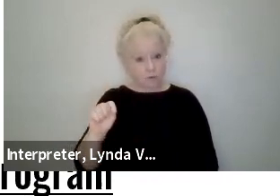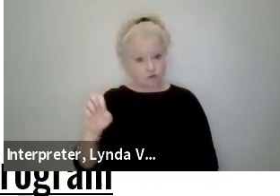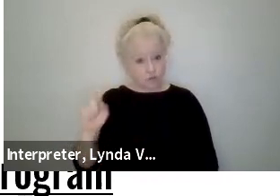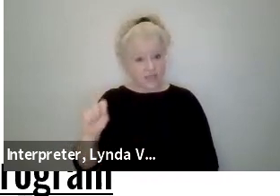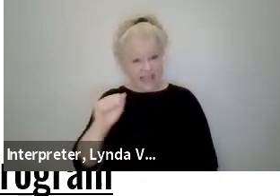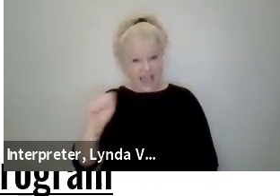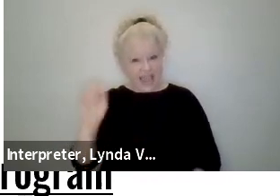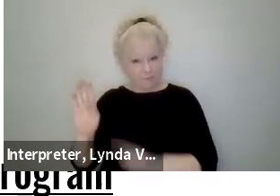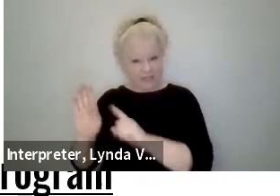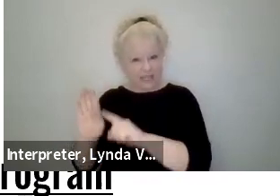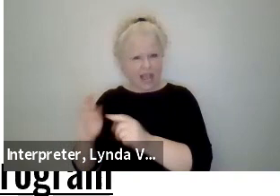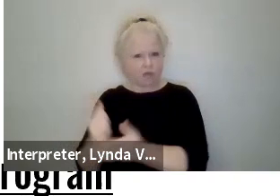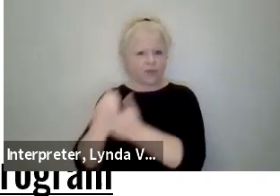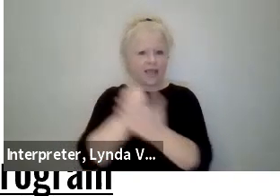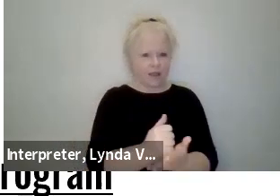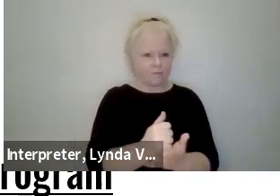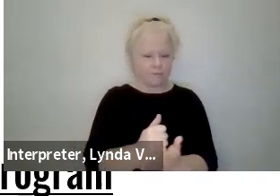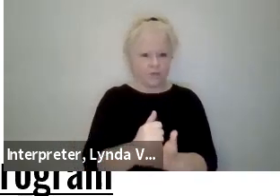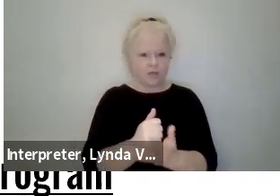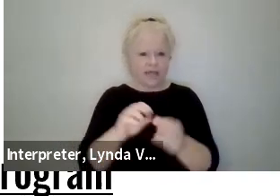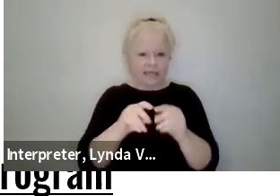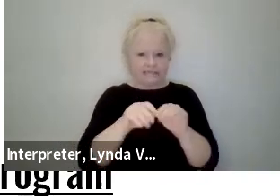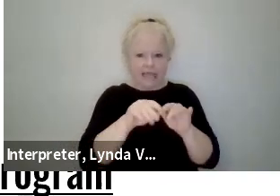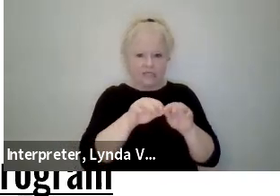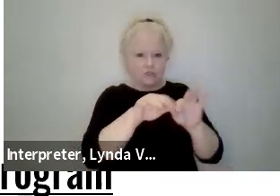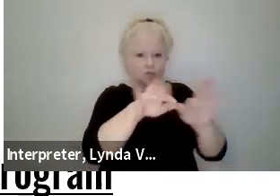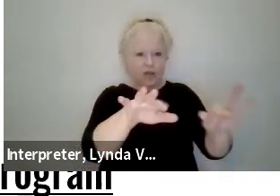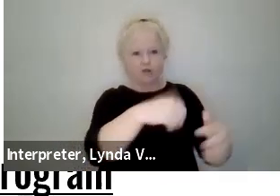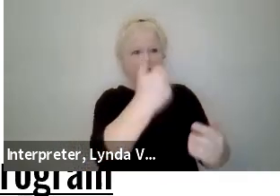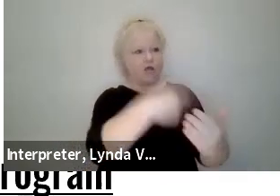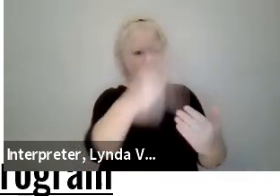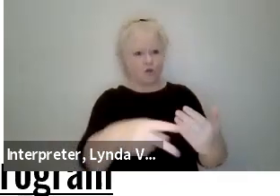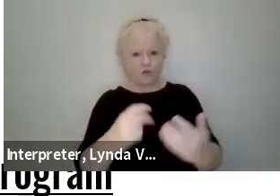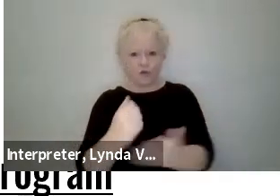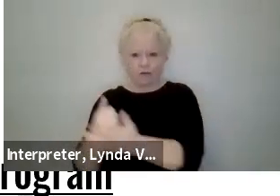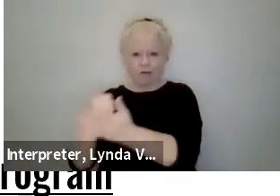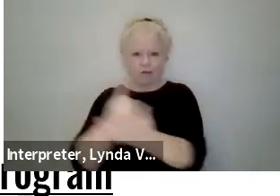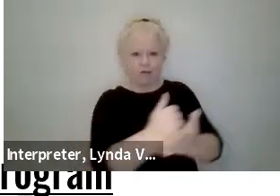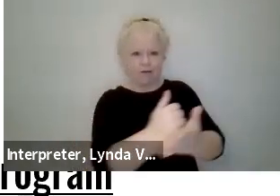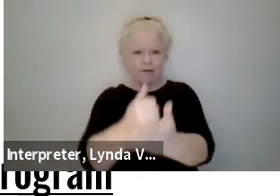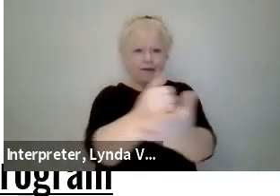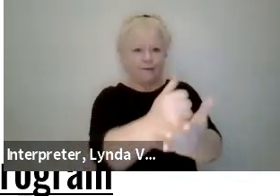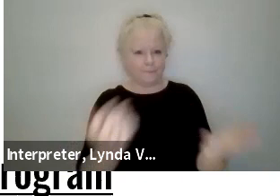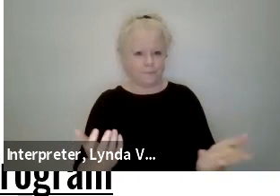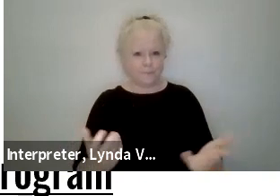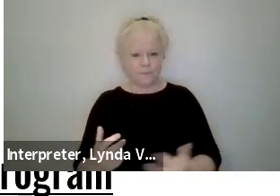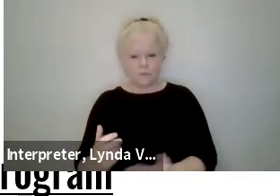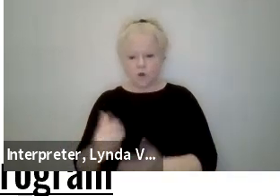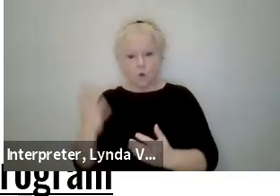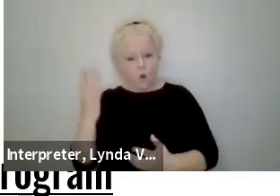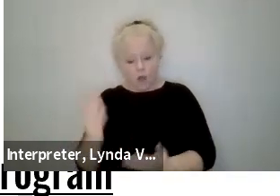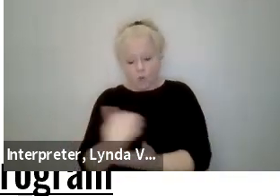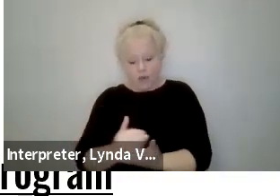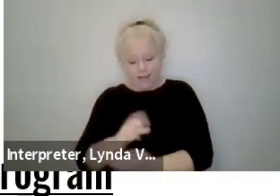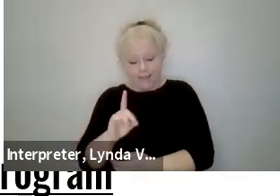to it's kind of stemmed out to other programs. The data that we have collected over the years, the